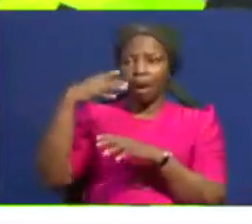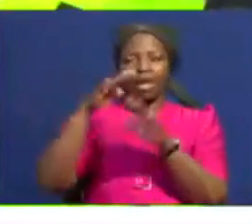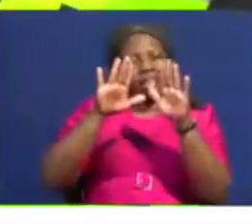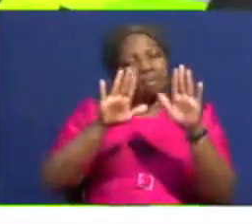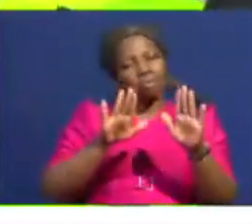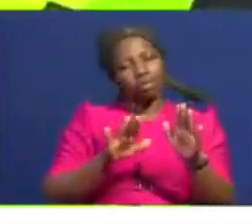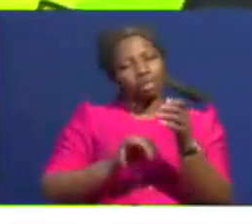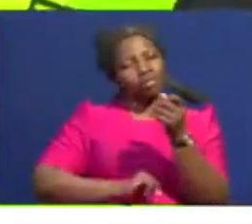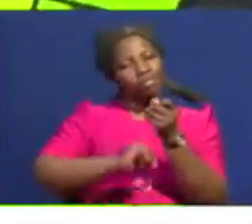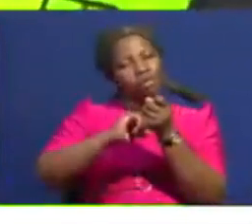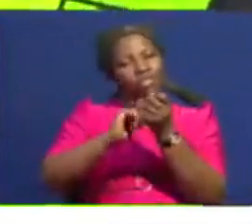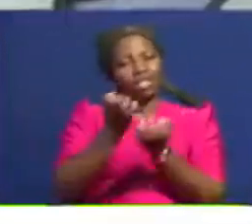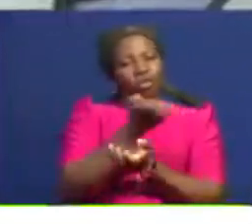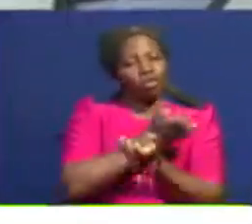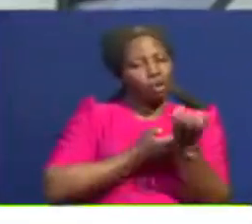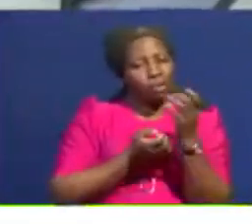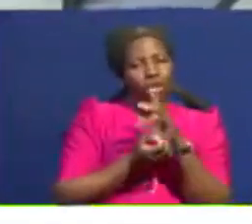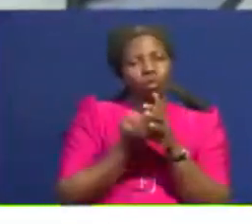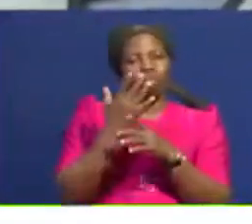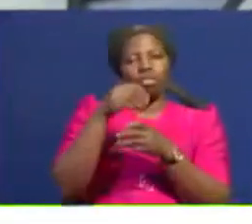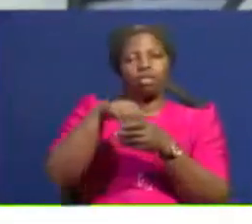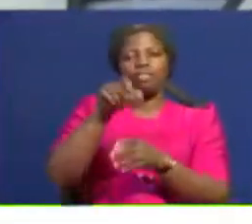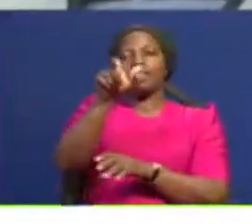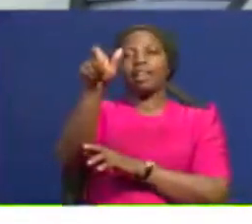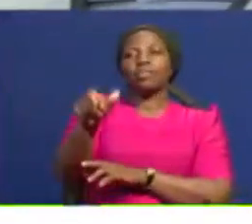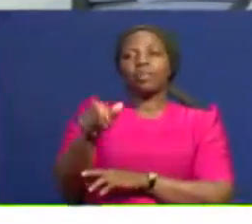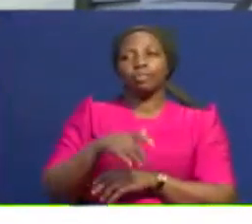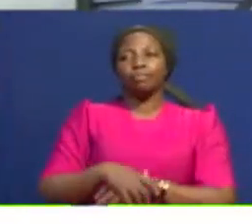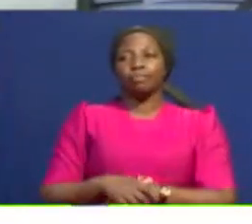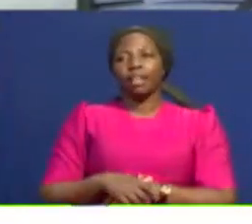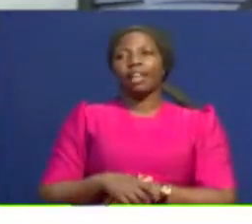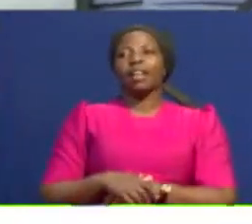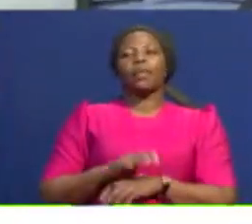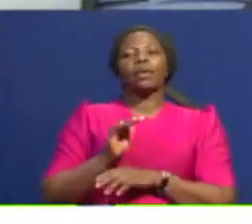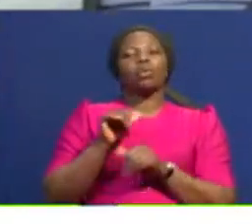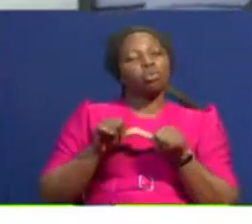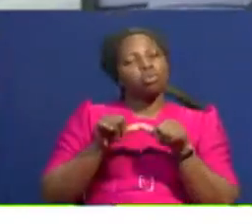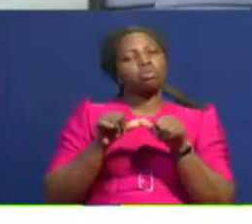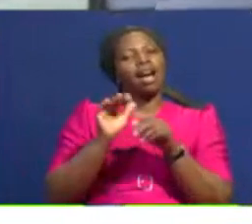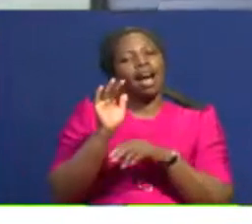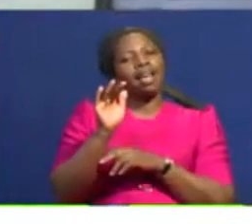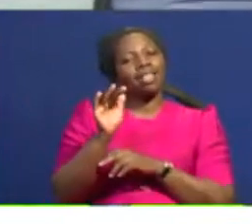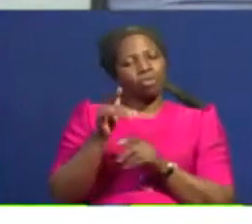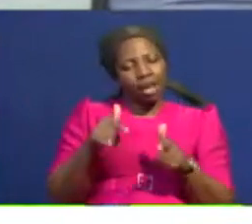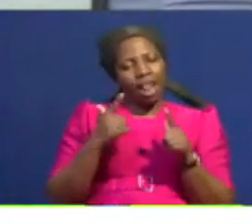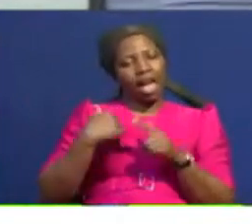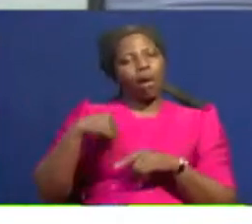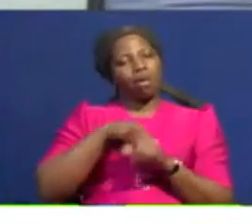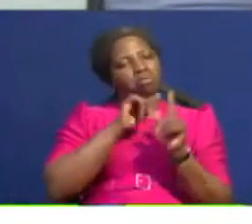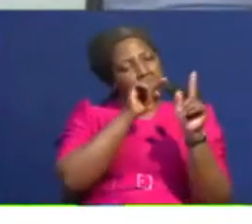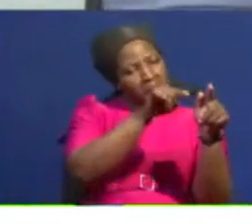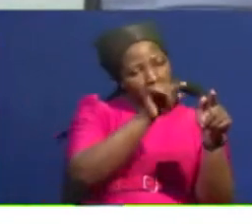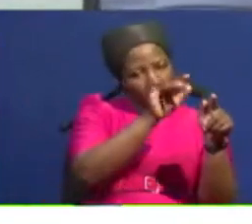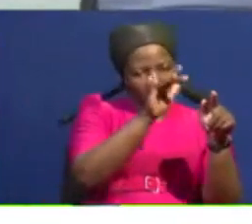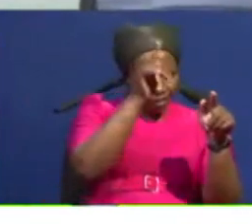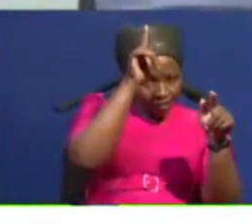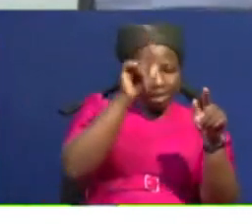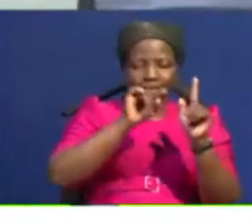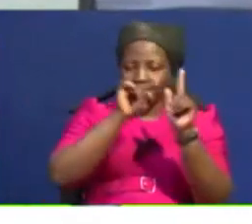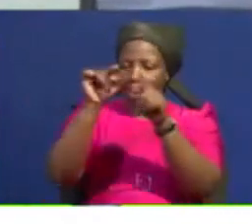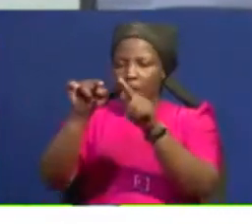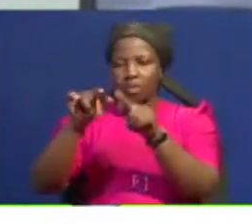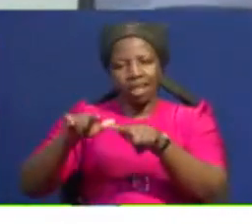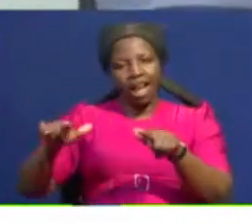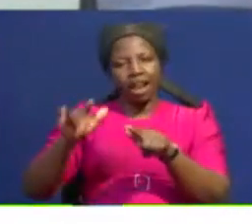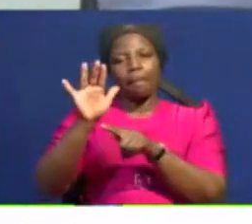economic growth in those areas. We continue urging you to allow us to come through your villages, to come through your farms, allow us to